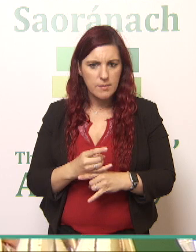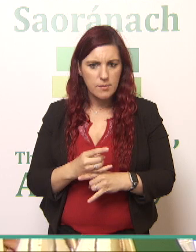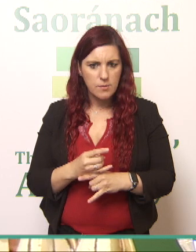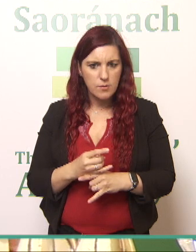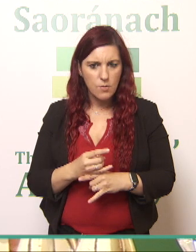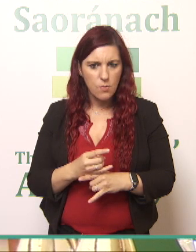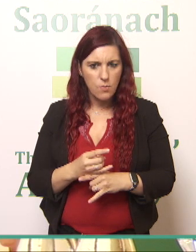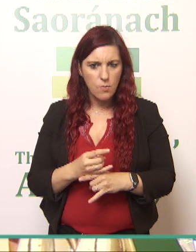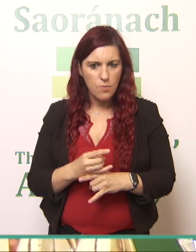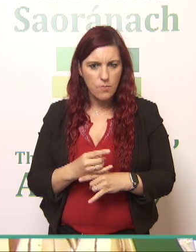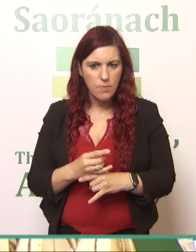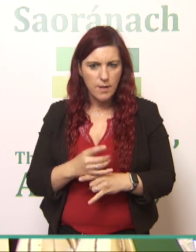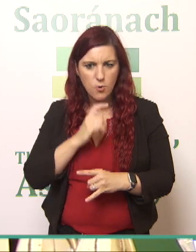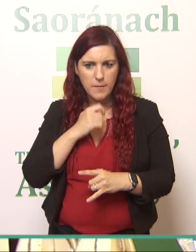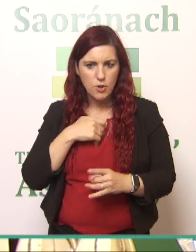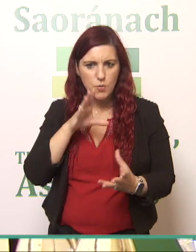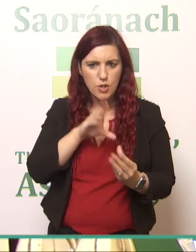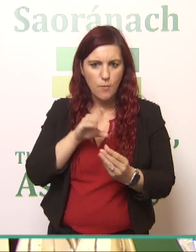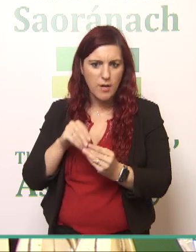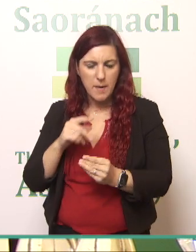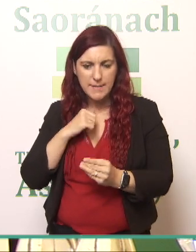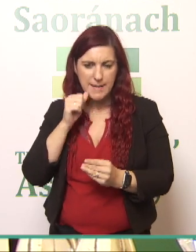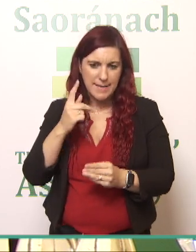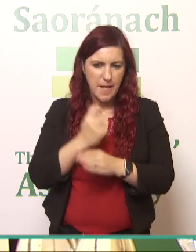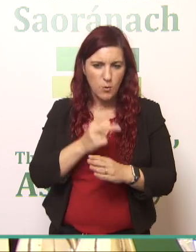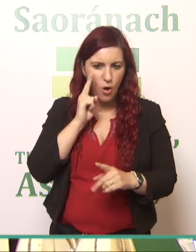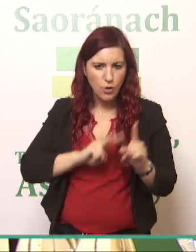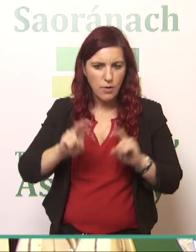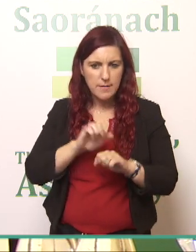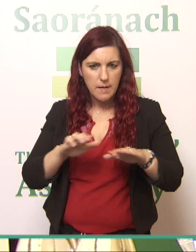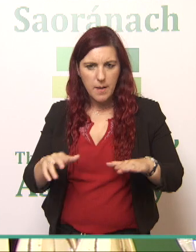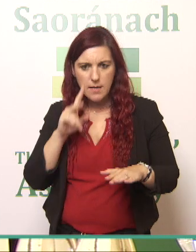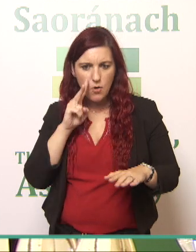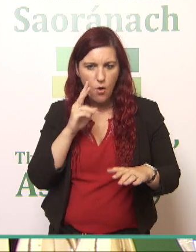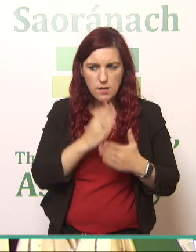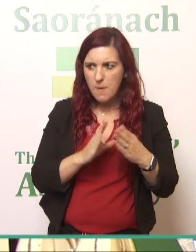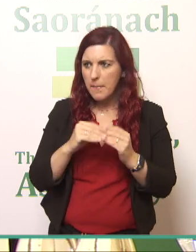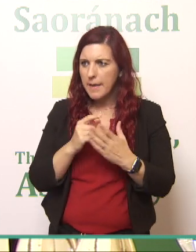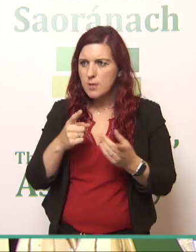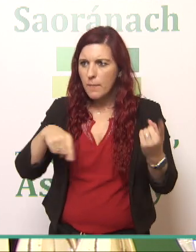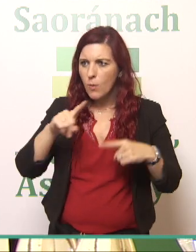some things, and I didn't get even around to looking at all the tables, but some things I did spot coming out was,